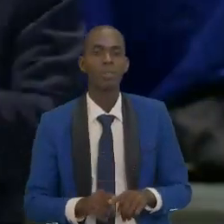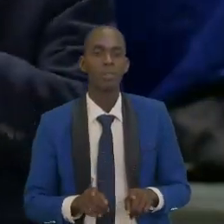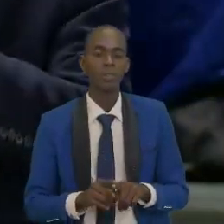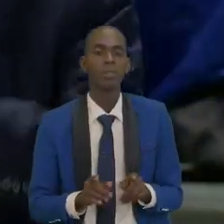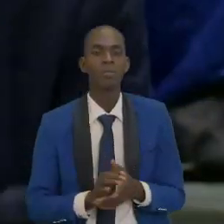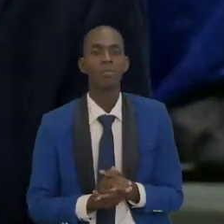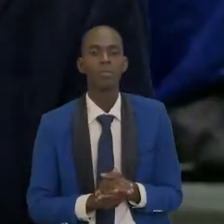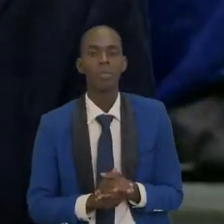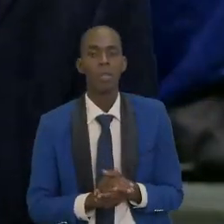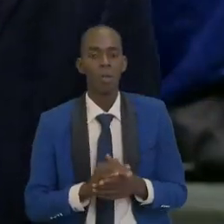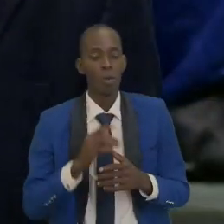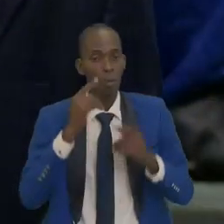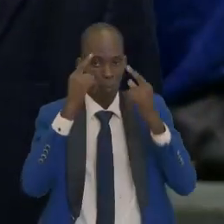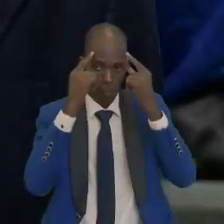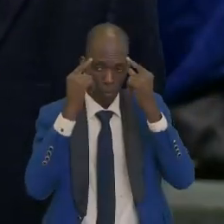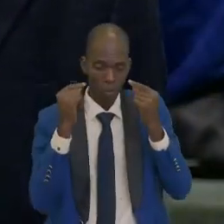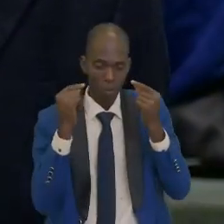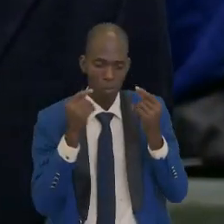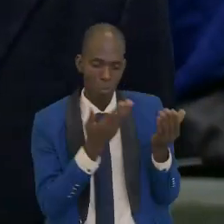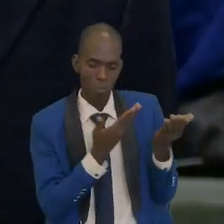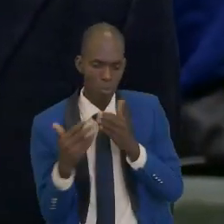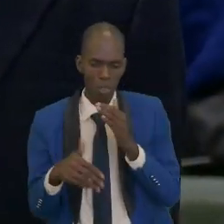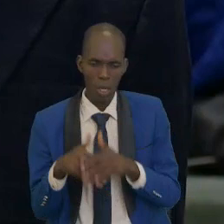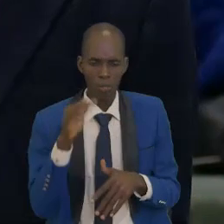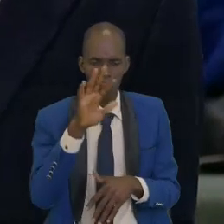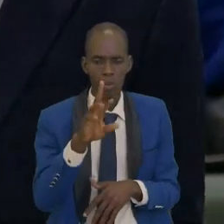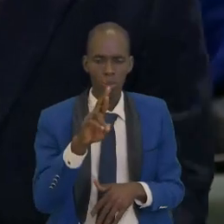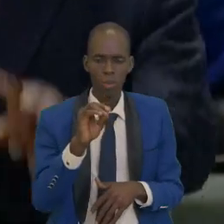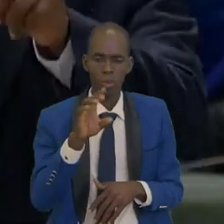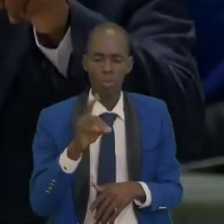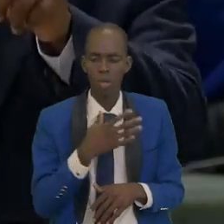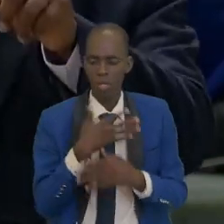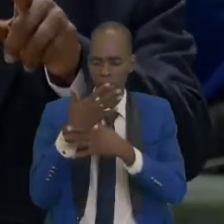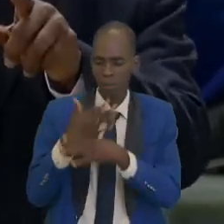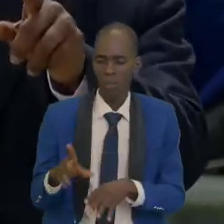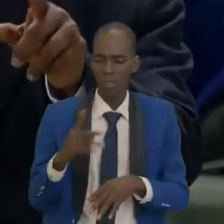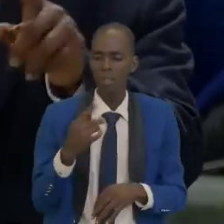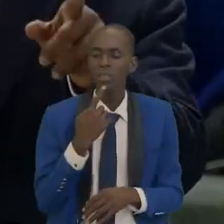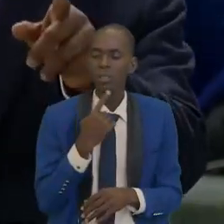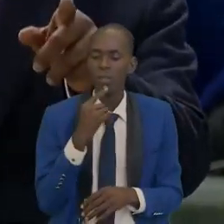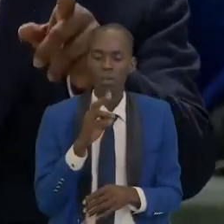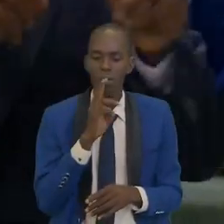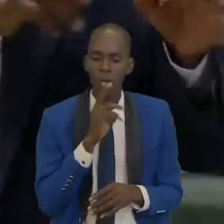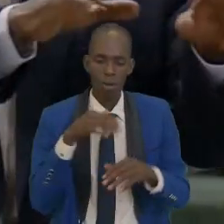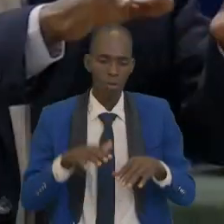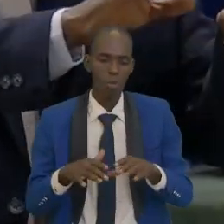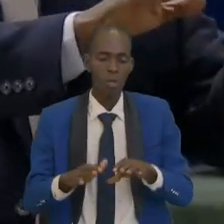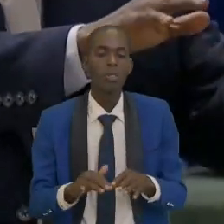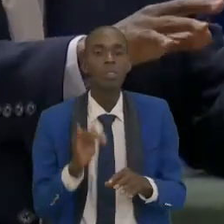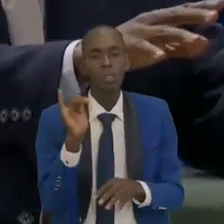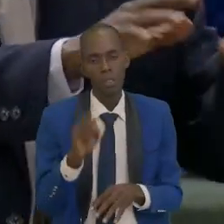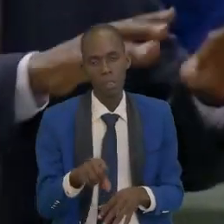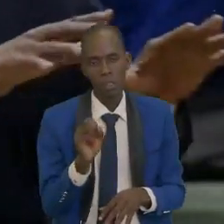Moses Stretch Your Rod out and divide the sea that's not the regular day to deal with us